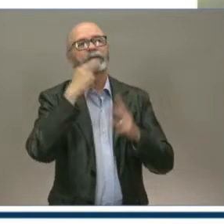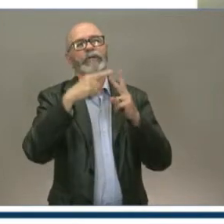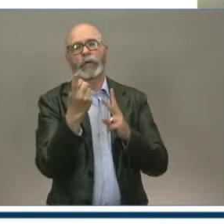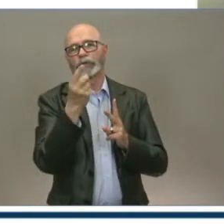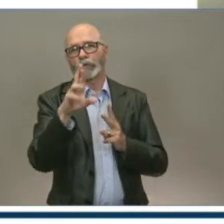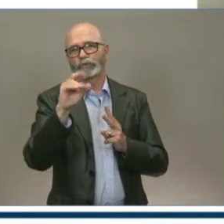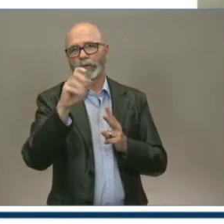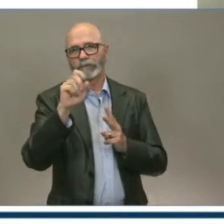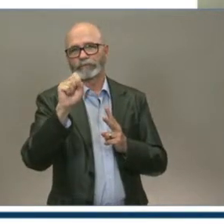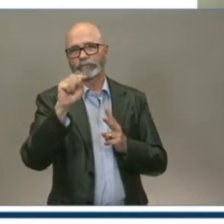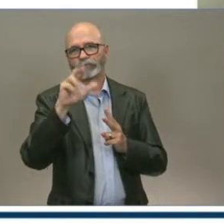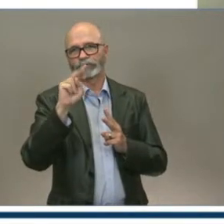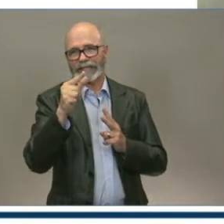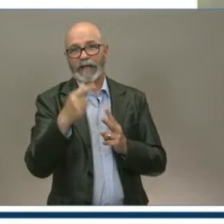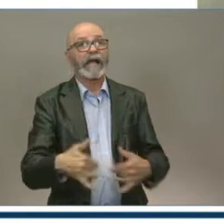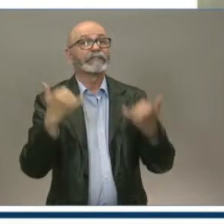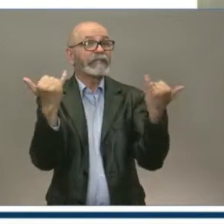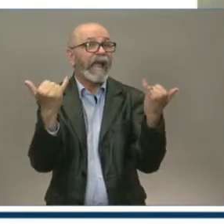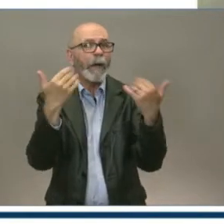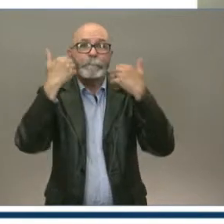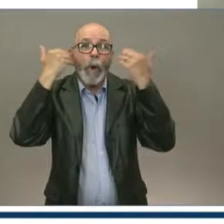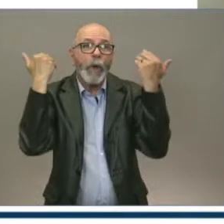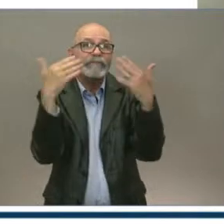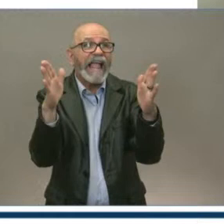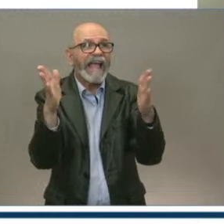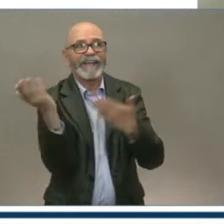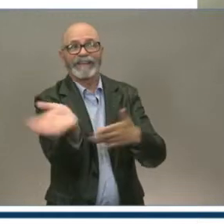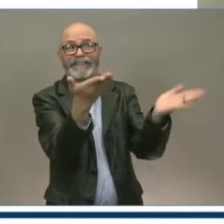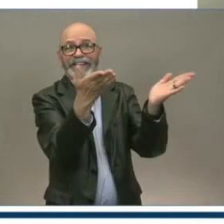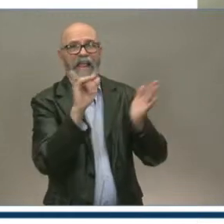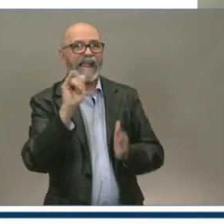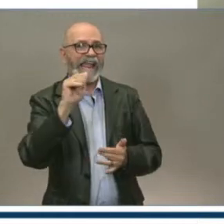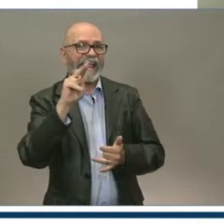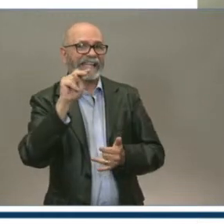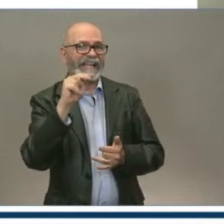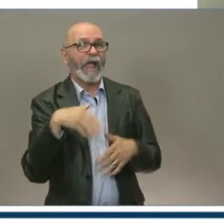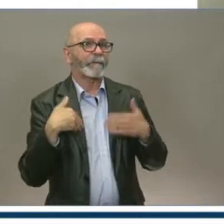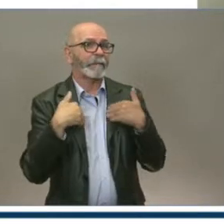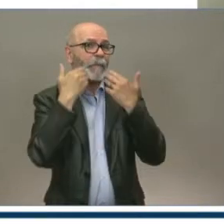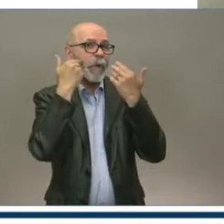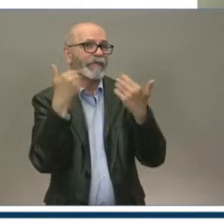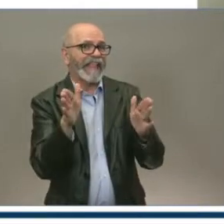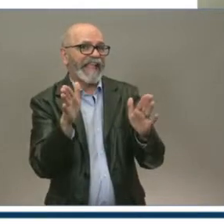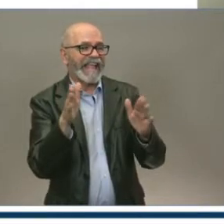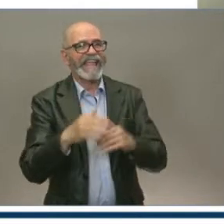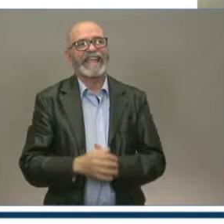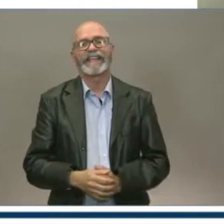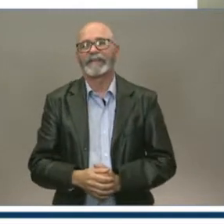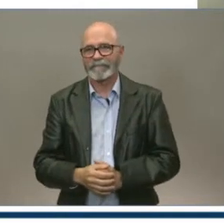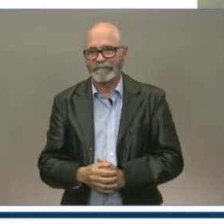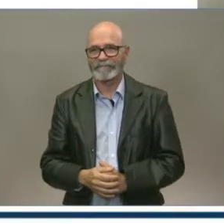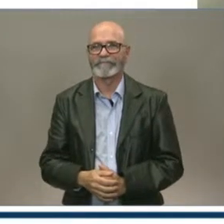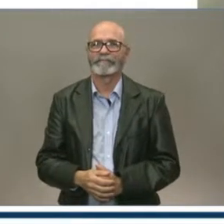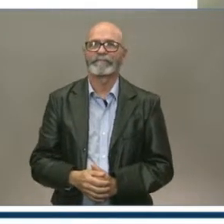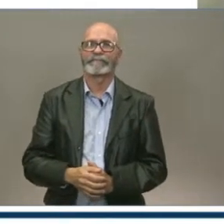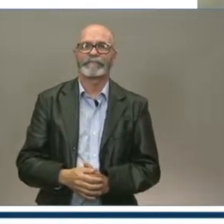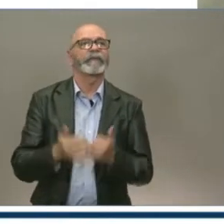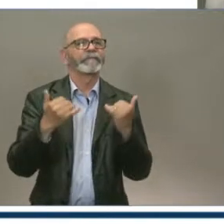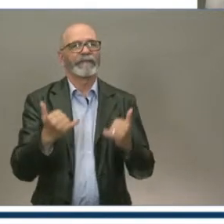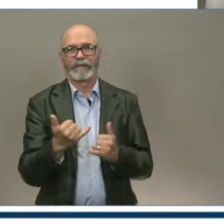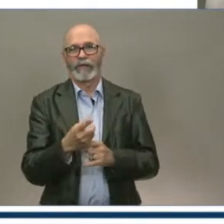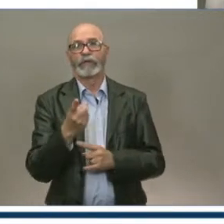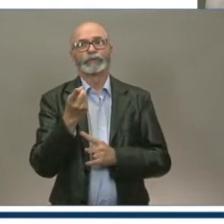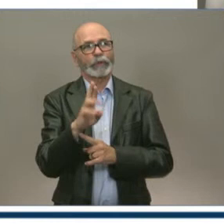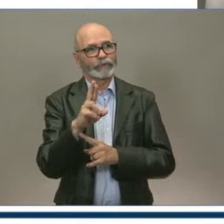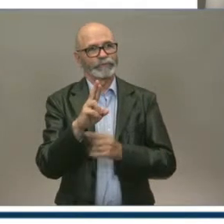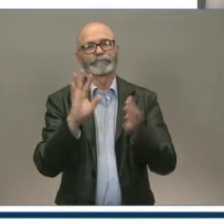is celebrating his birthday today. Happy birthday, Premier. And Nova Scotia's Chief Medical Officer of Health, Dr. Robert Strang. Go ahead, Premier.